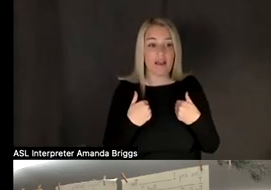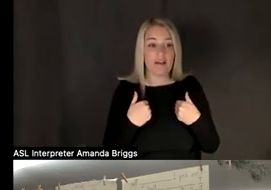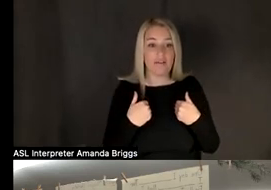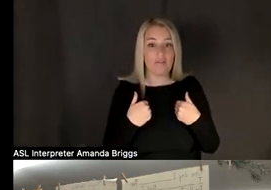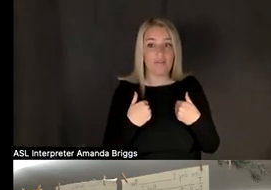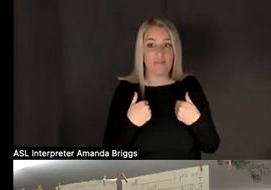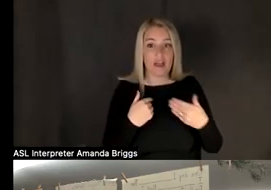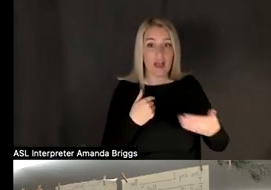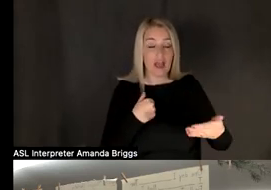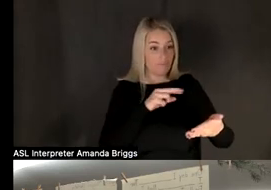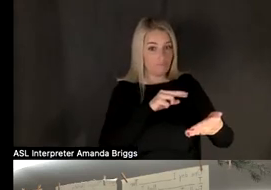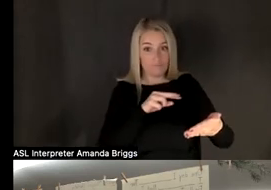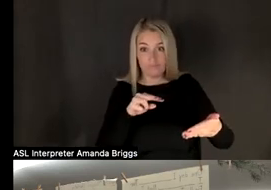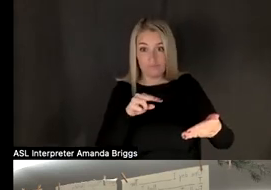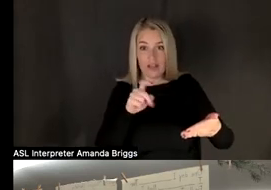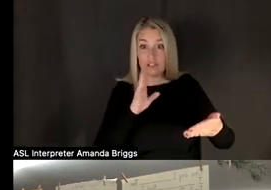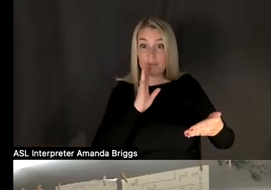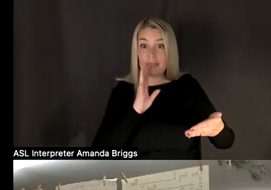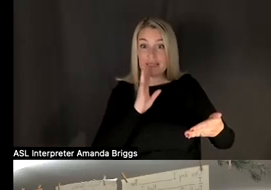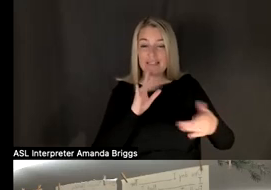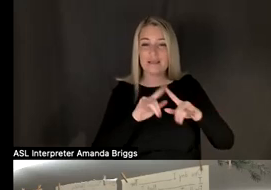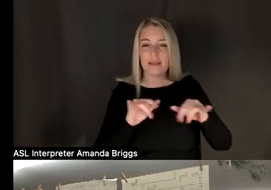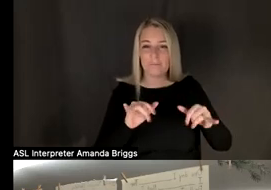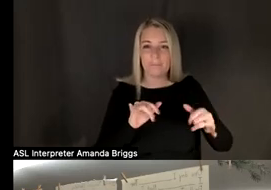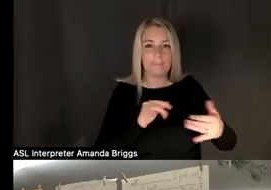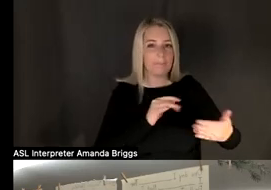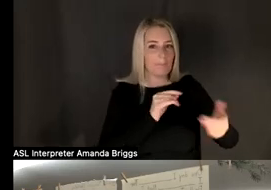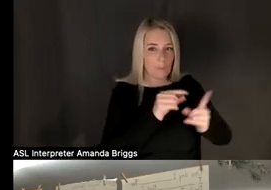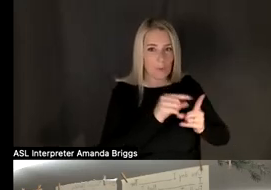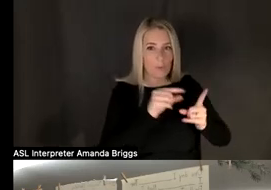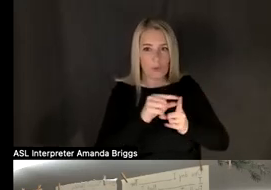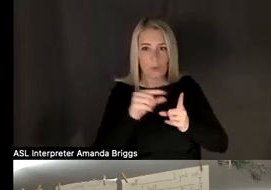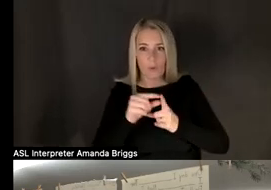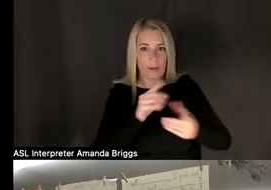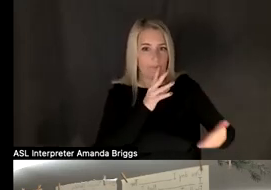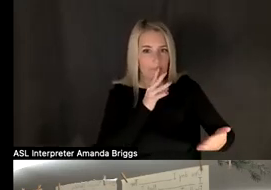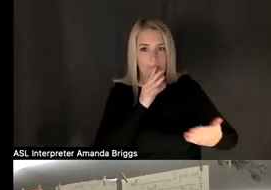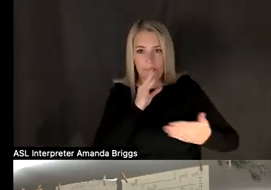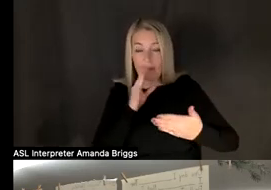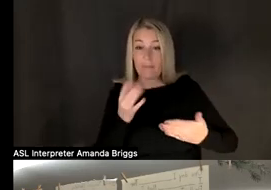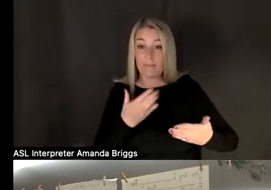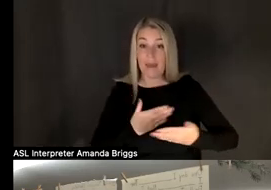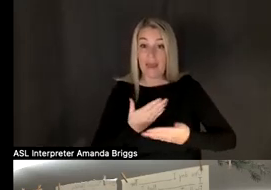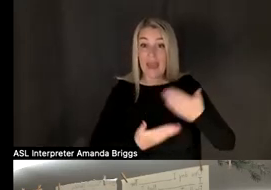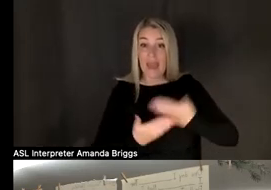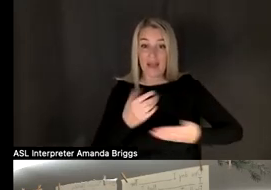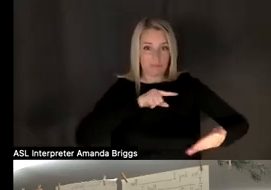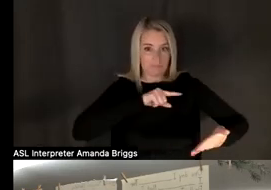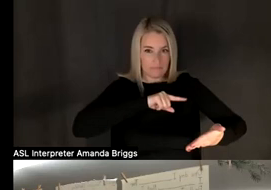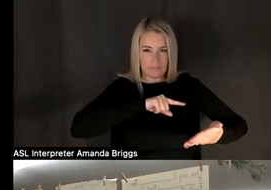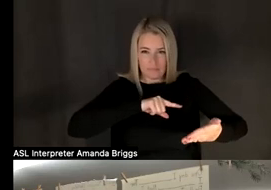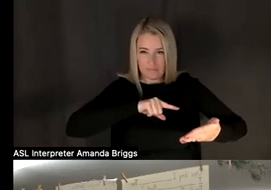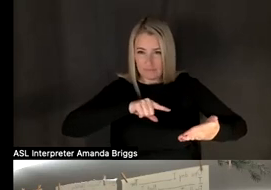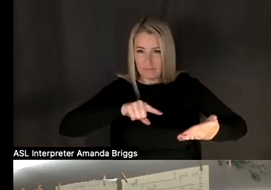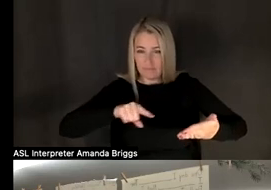have to be able to speak at the same time. Maybe I have to move my hand underneath. These are all functions that my body has to do.